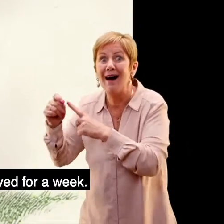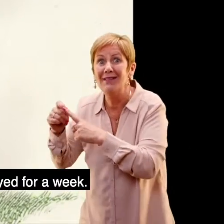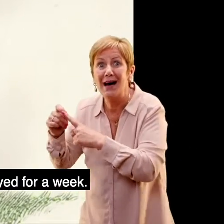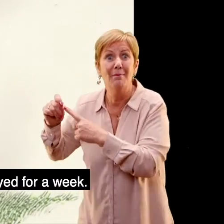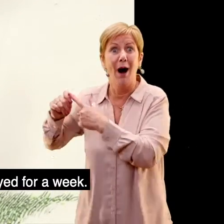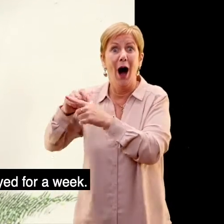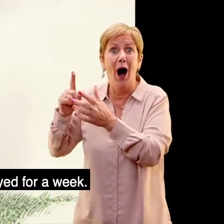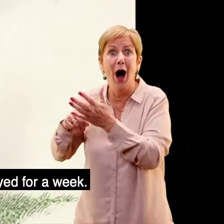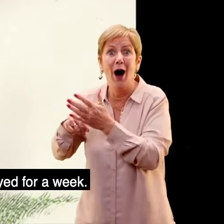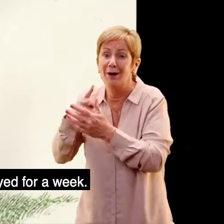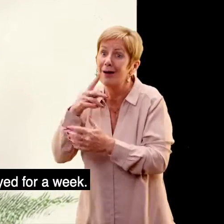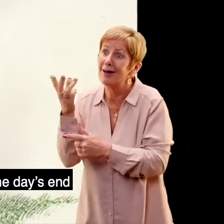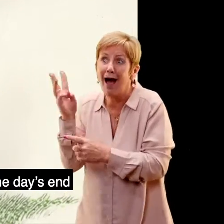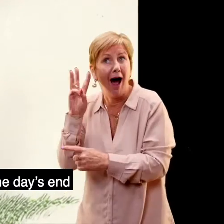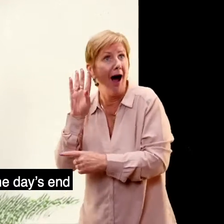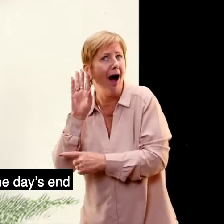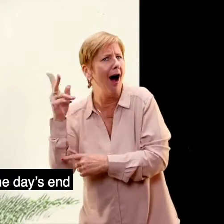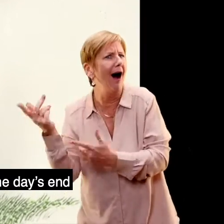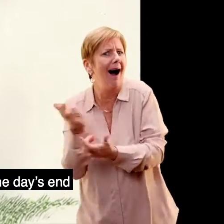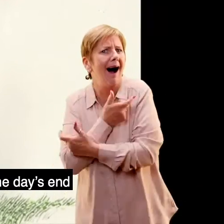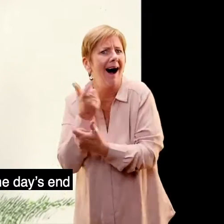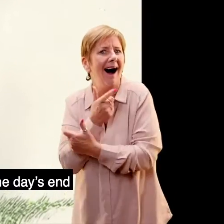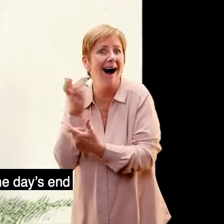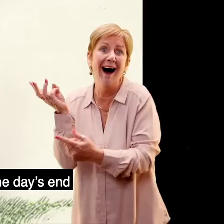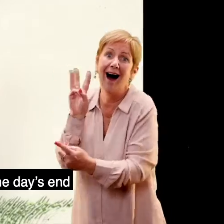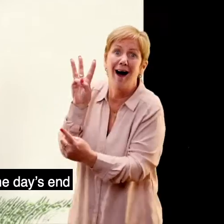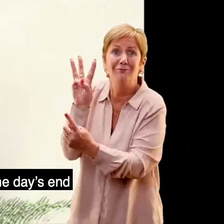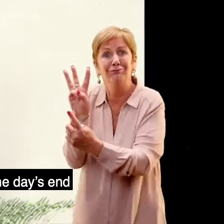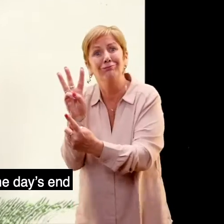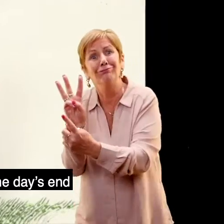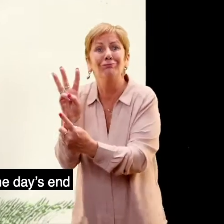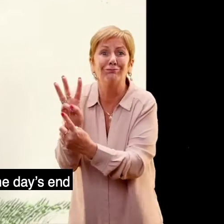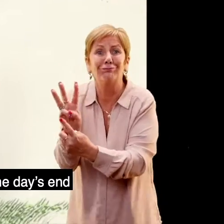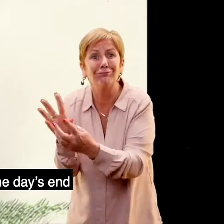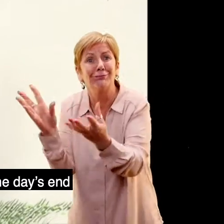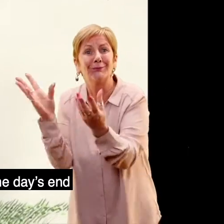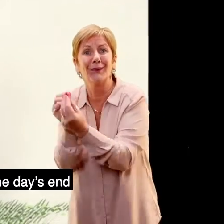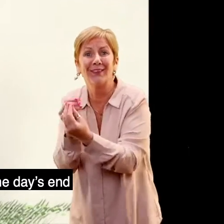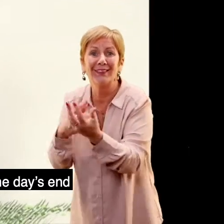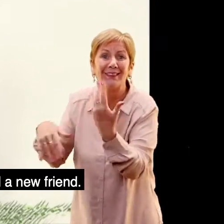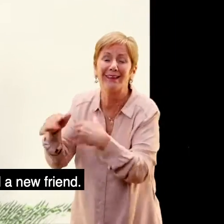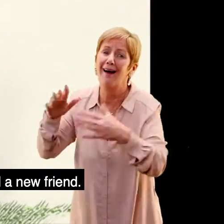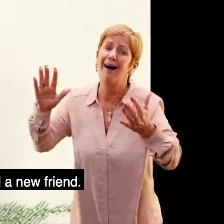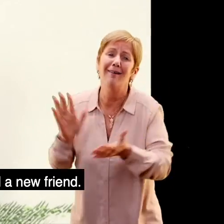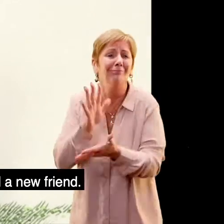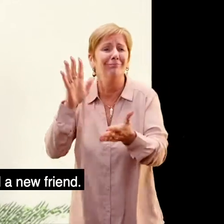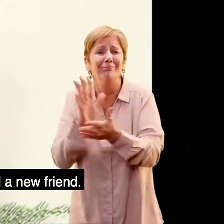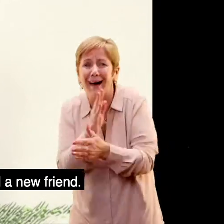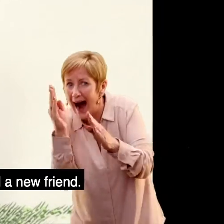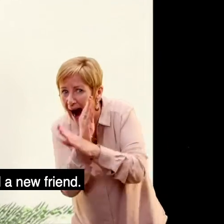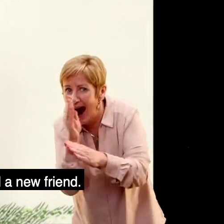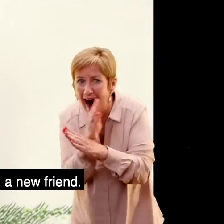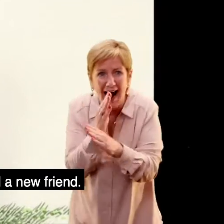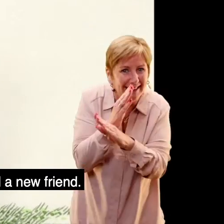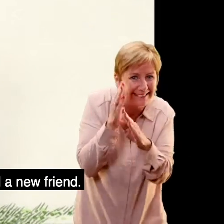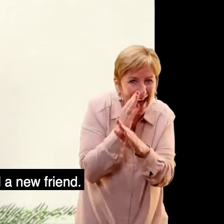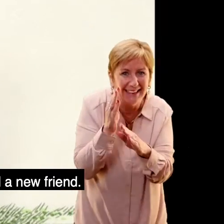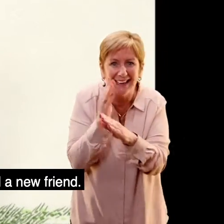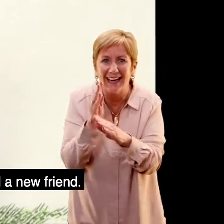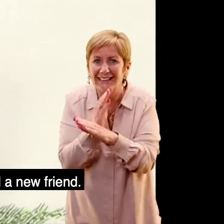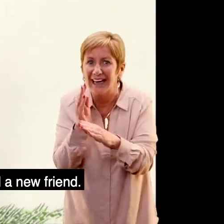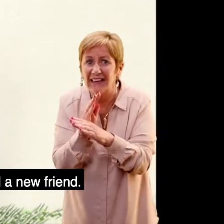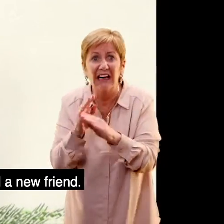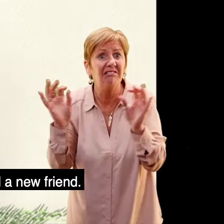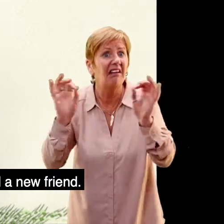have played for a week. They had so much fun that by the day's end, each of those monsters